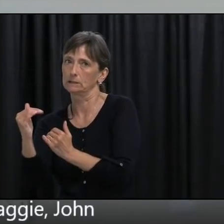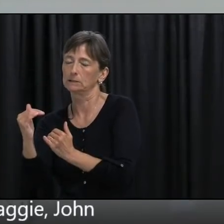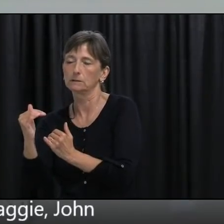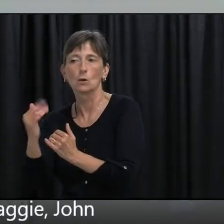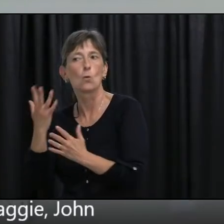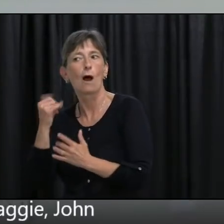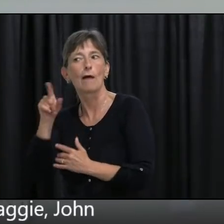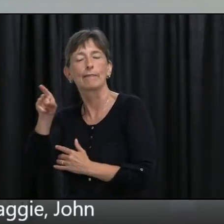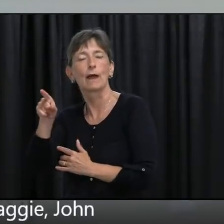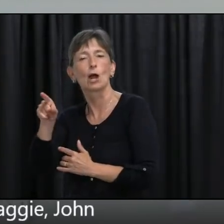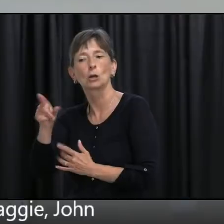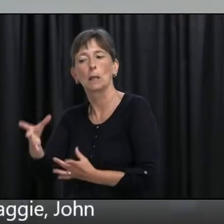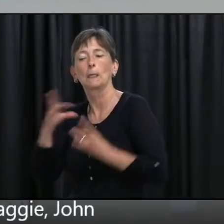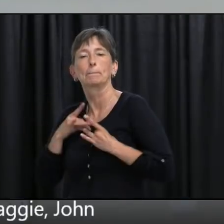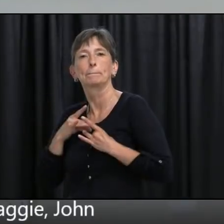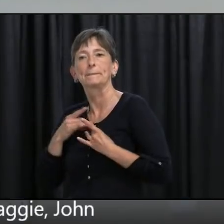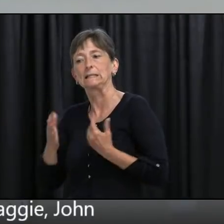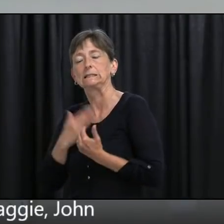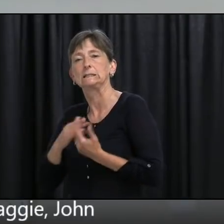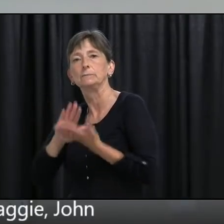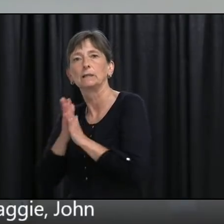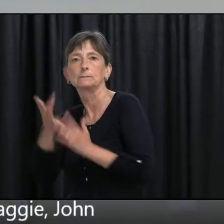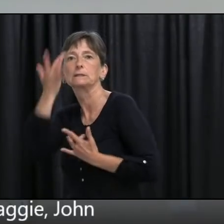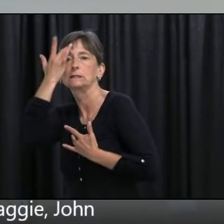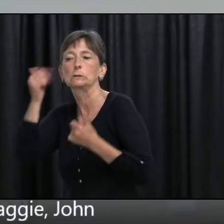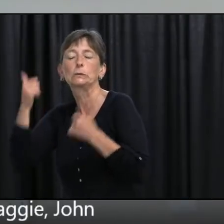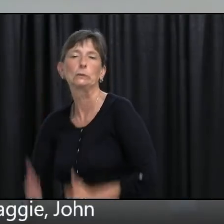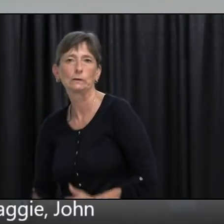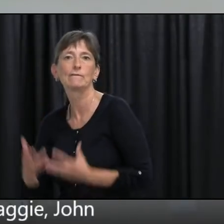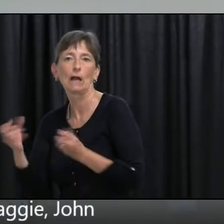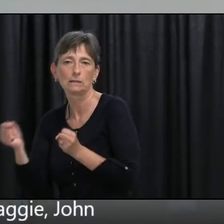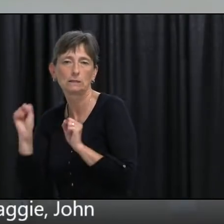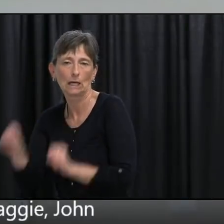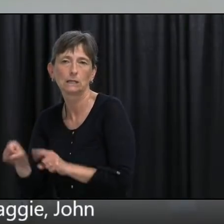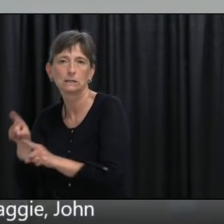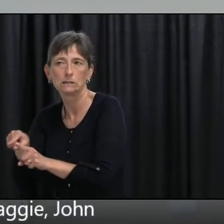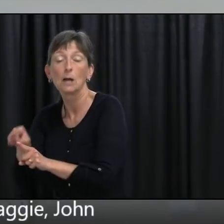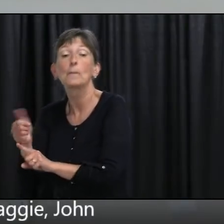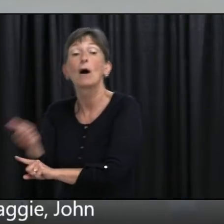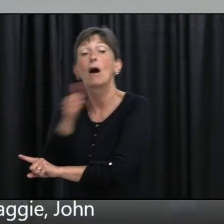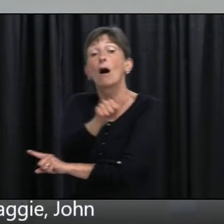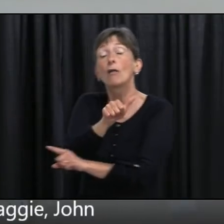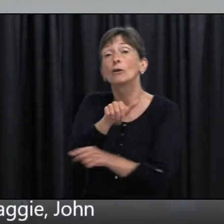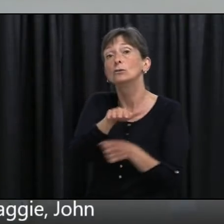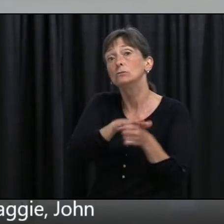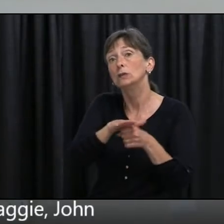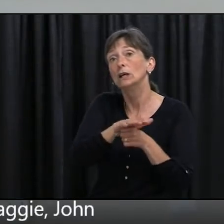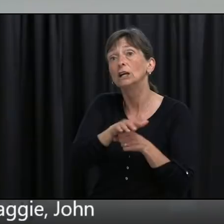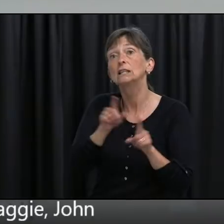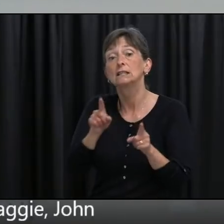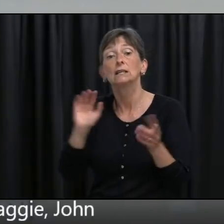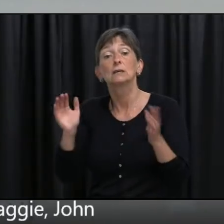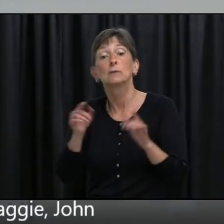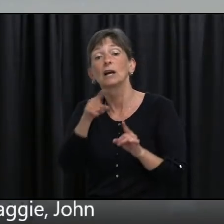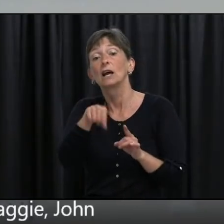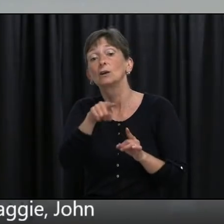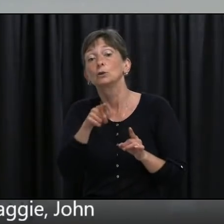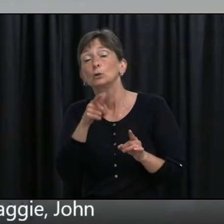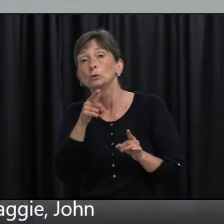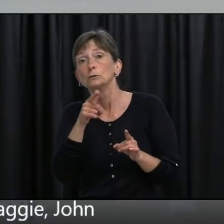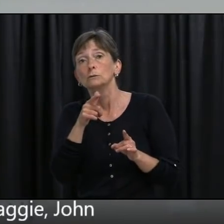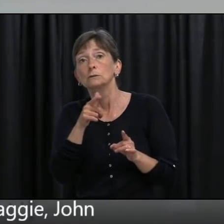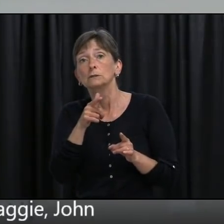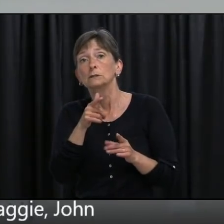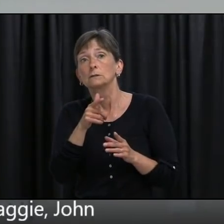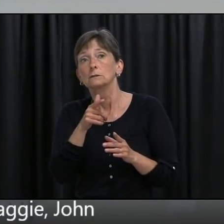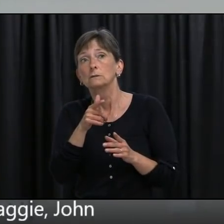to infections. But it's obvious from looking at other jurisdictions that the risk to the people of this province